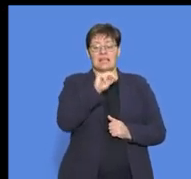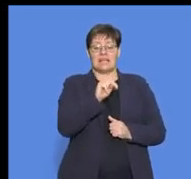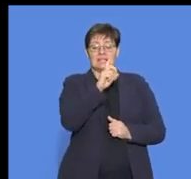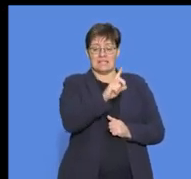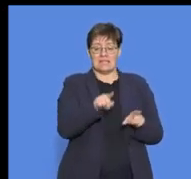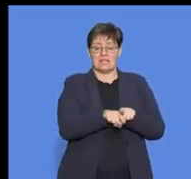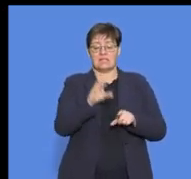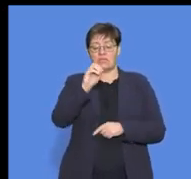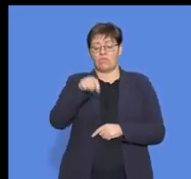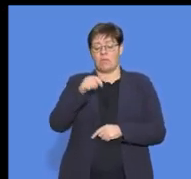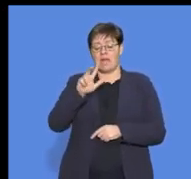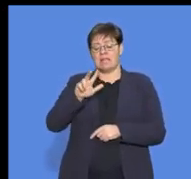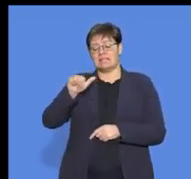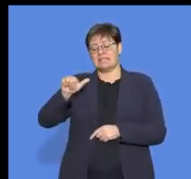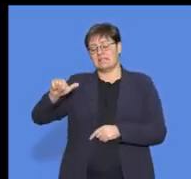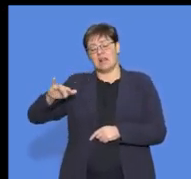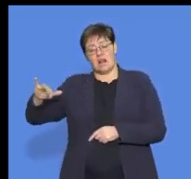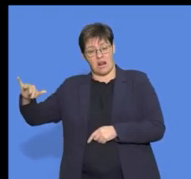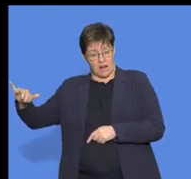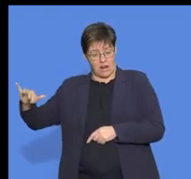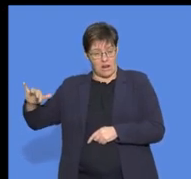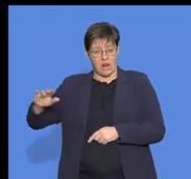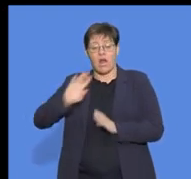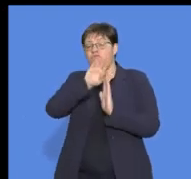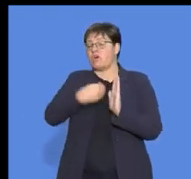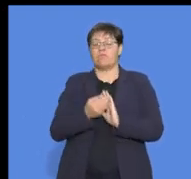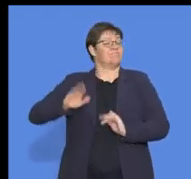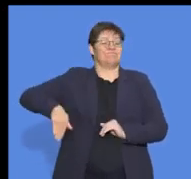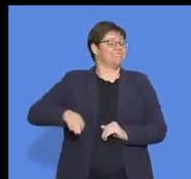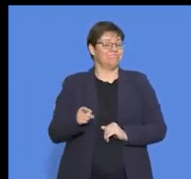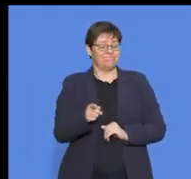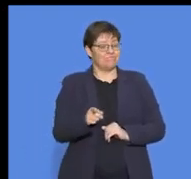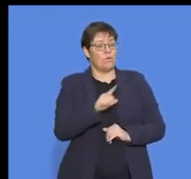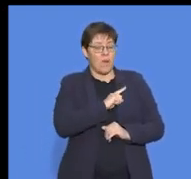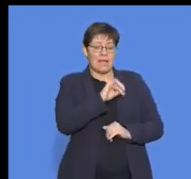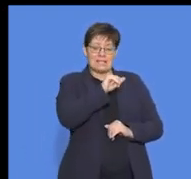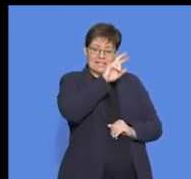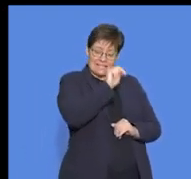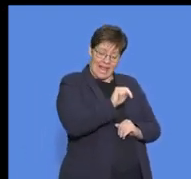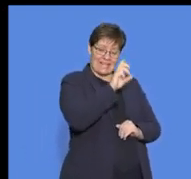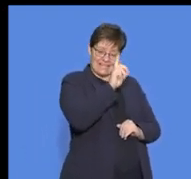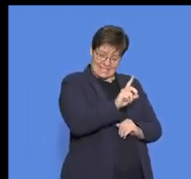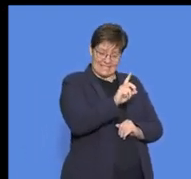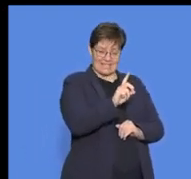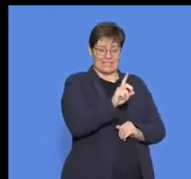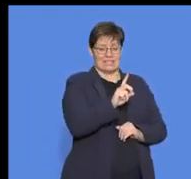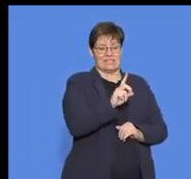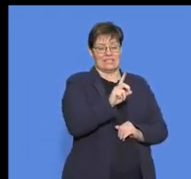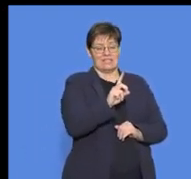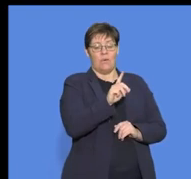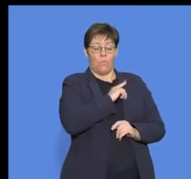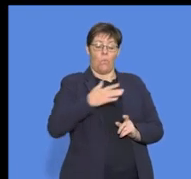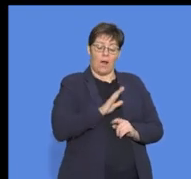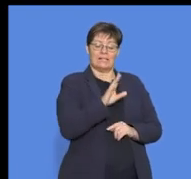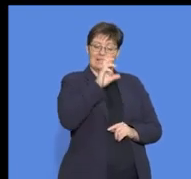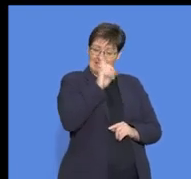give you an answer of 0,866. Remember, you can't round off at this point. You've got to keep this answer in memory.